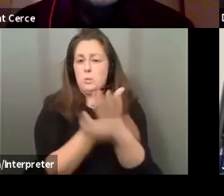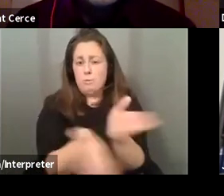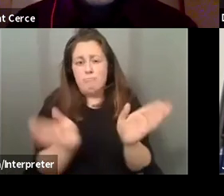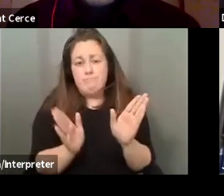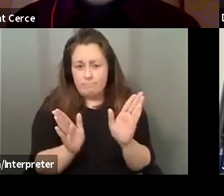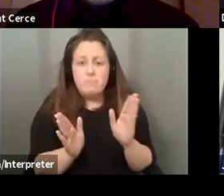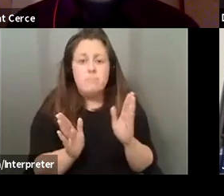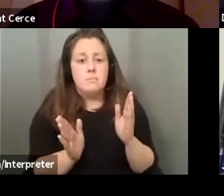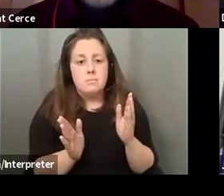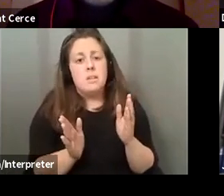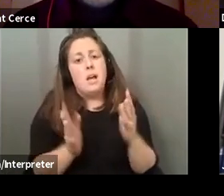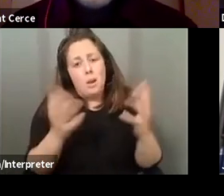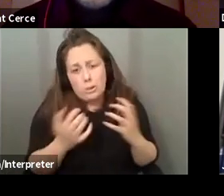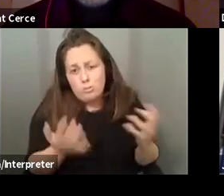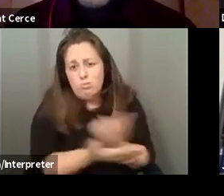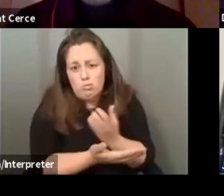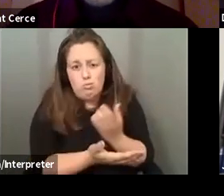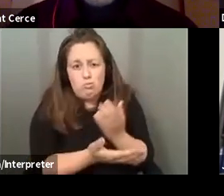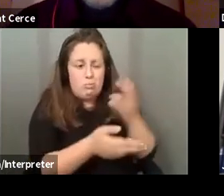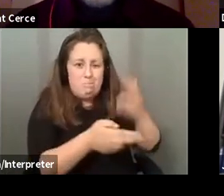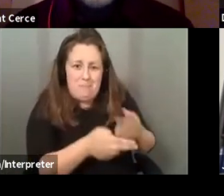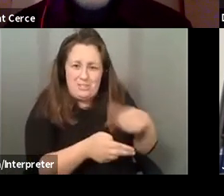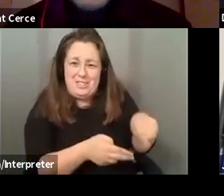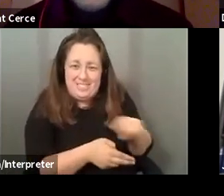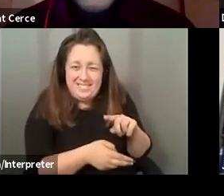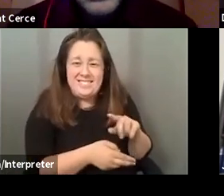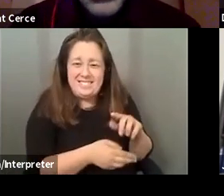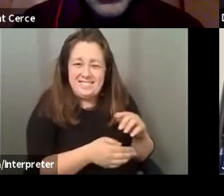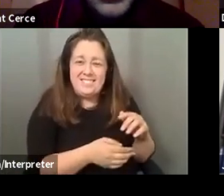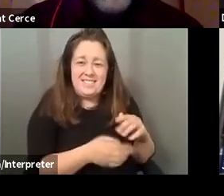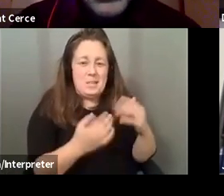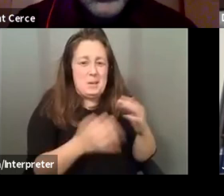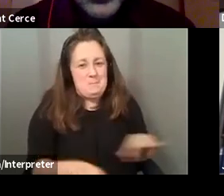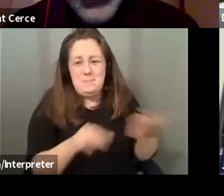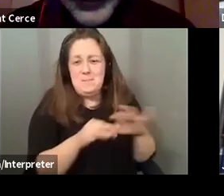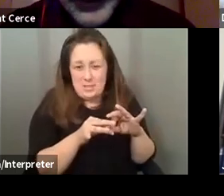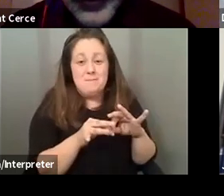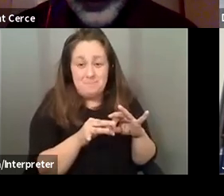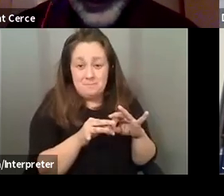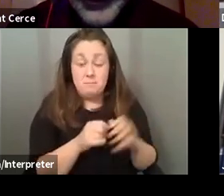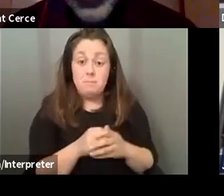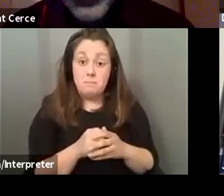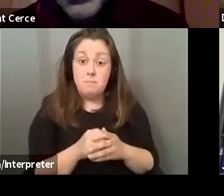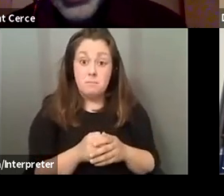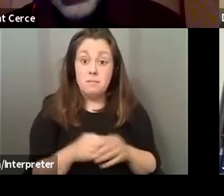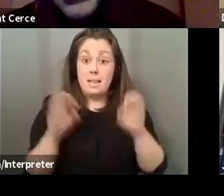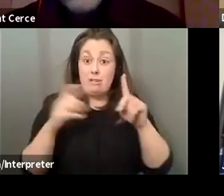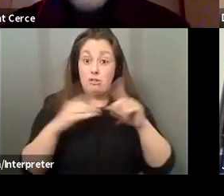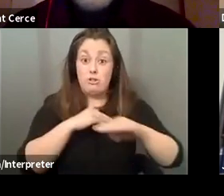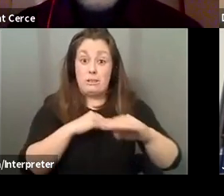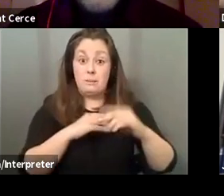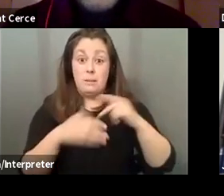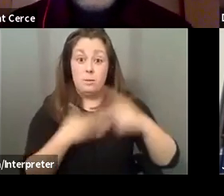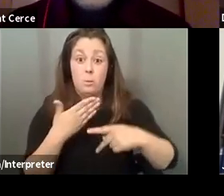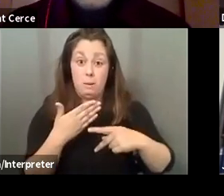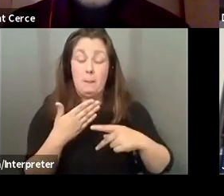didn't want to leave them unmentioned because they're a really important part of what we try to do. In terms of the Educational Stability Program, this